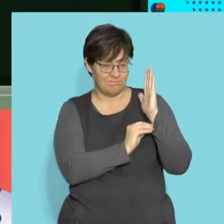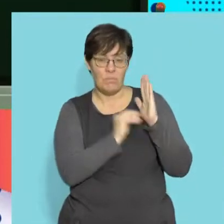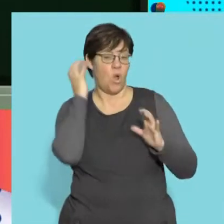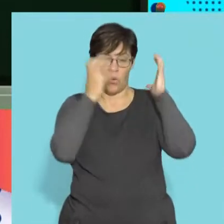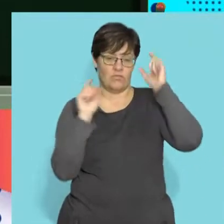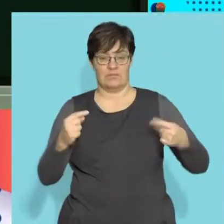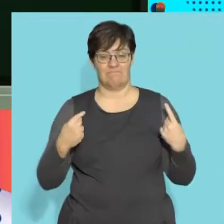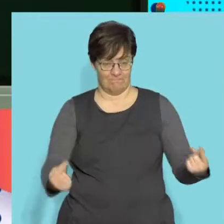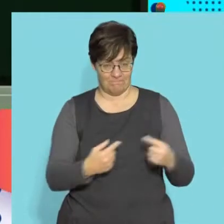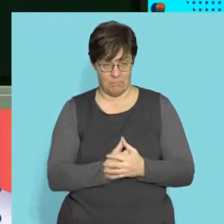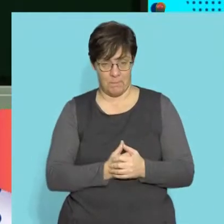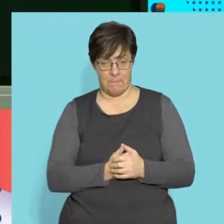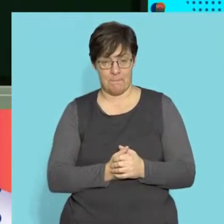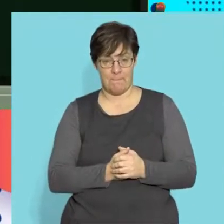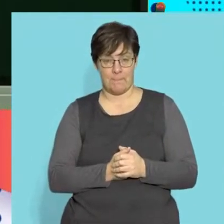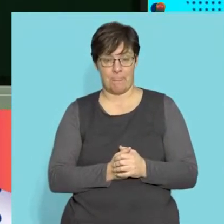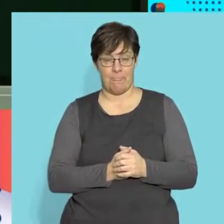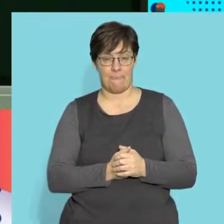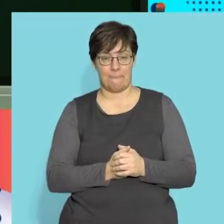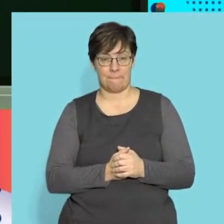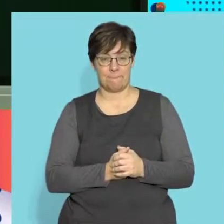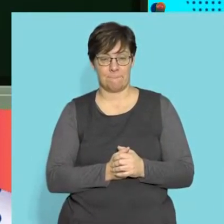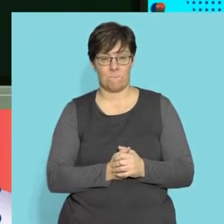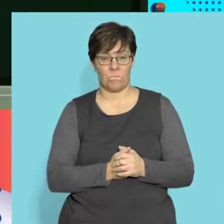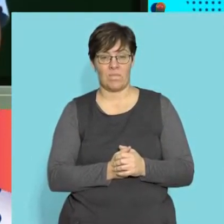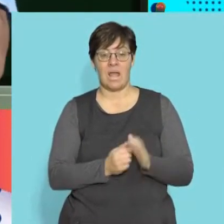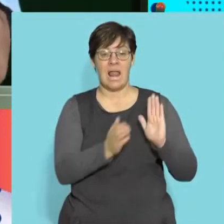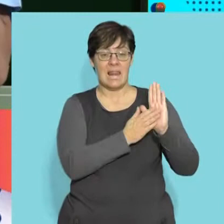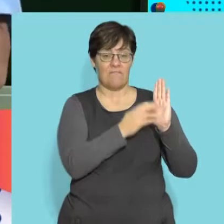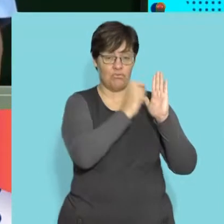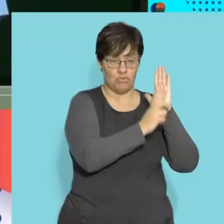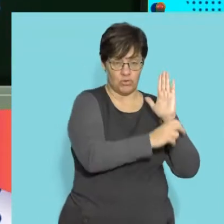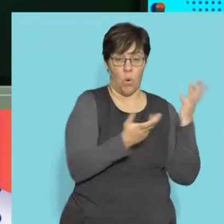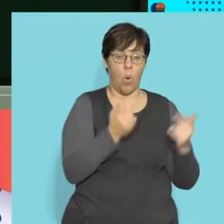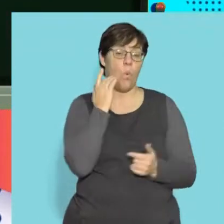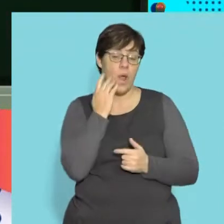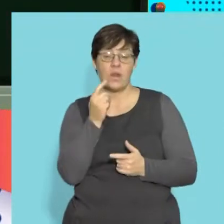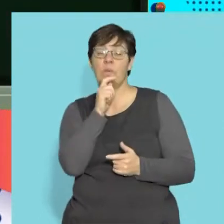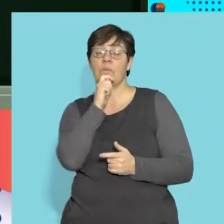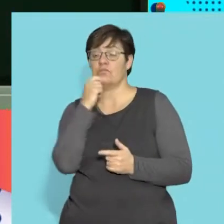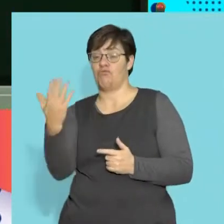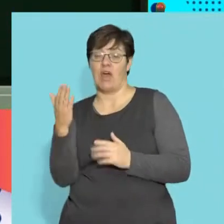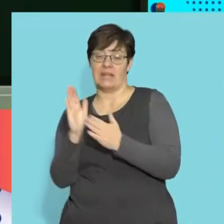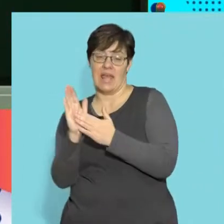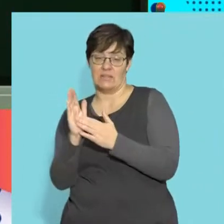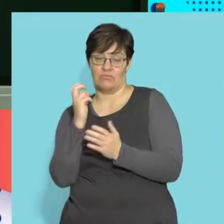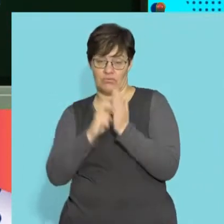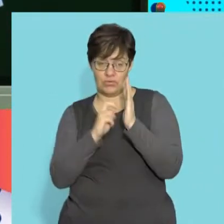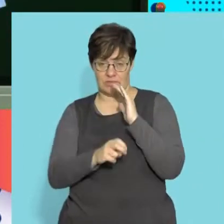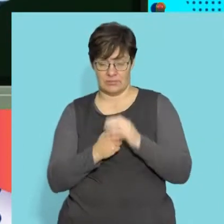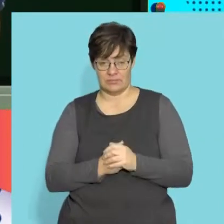note not to get confused. When you should use the left-hand rule and when you should use the right-hand